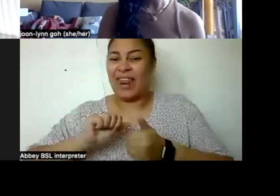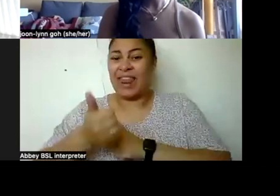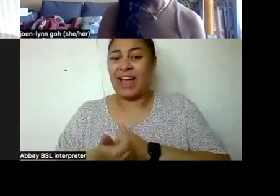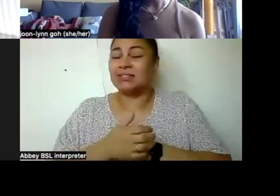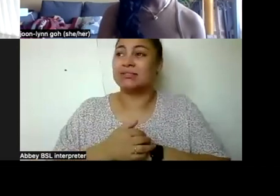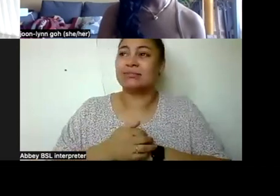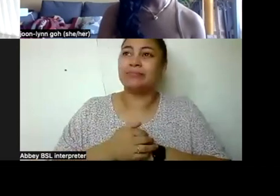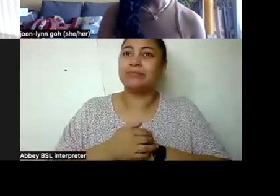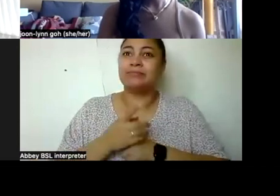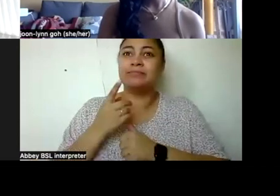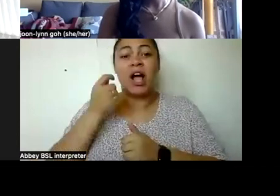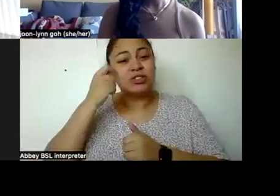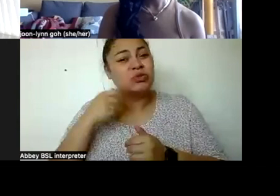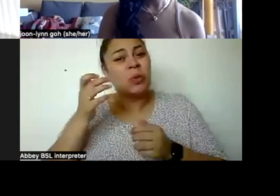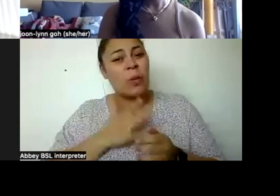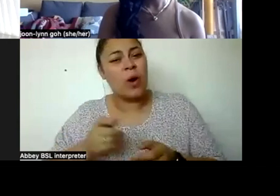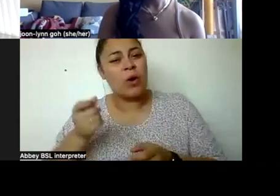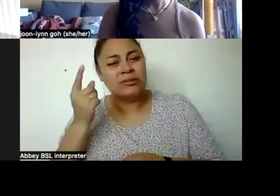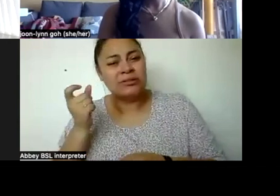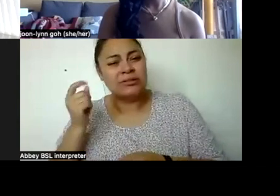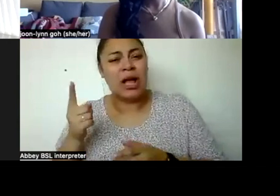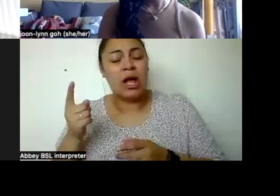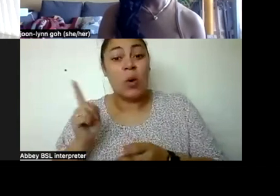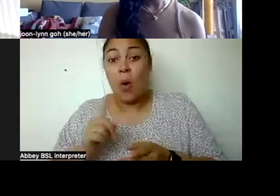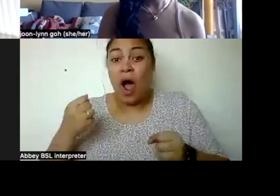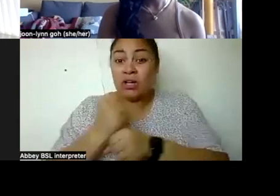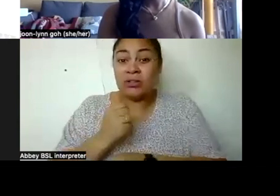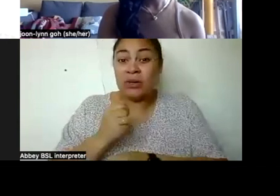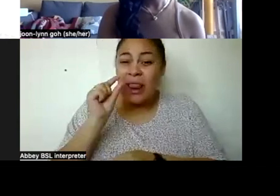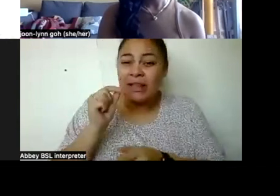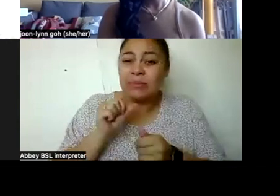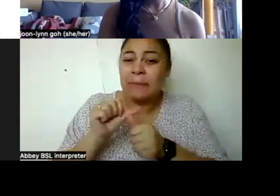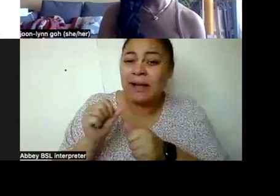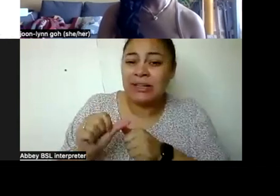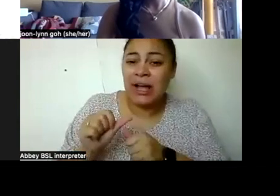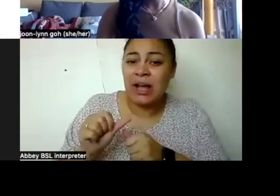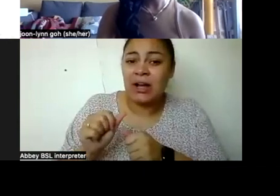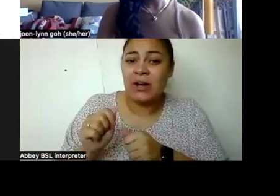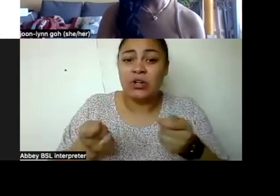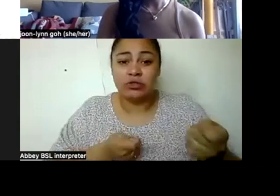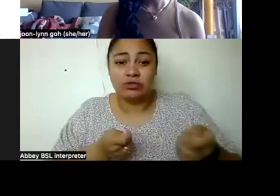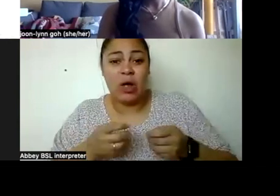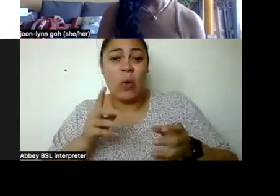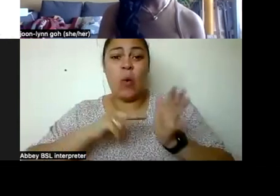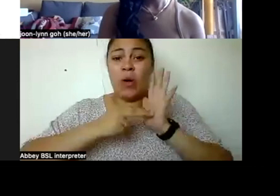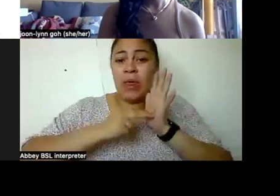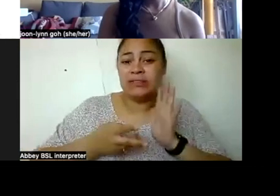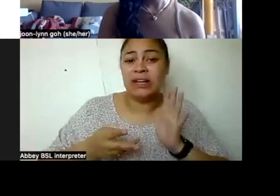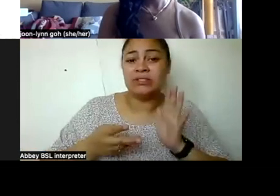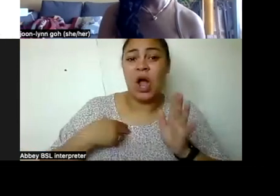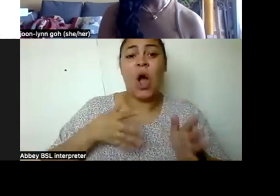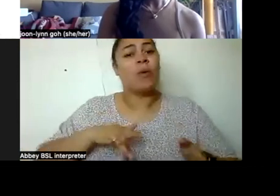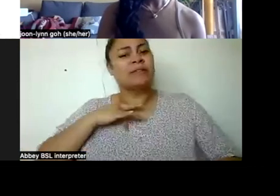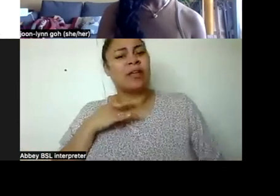is I just want to understand what I do a bit better from certainly a running an organization point of view. I want to feel